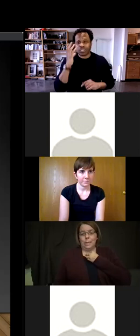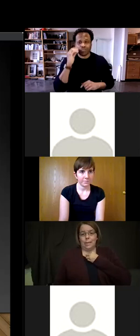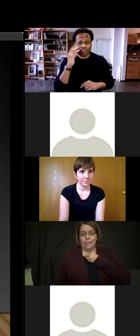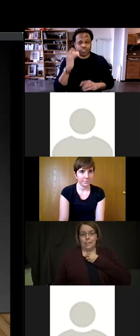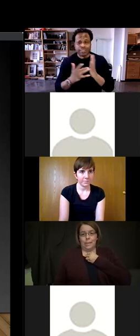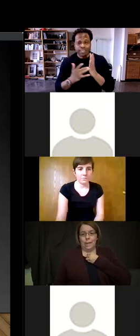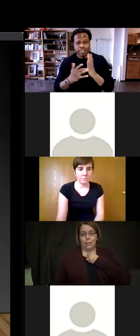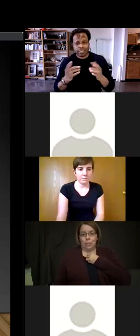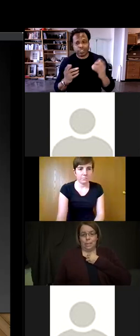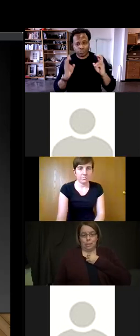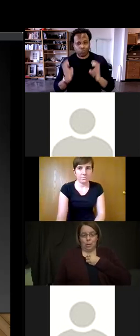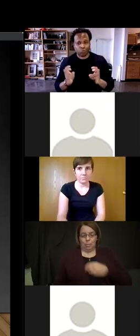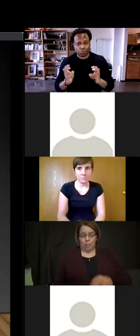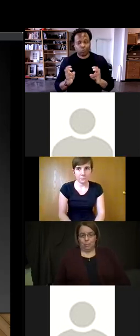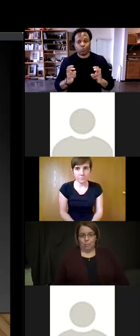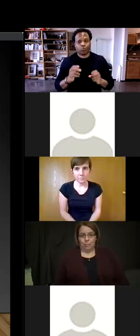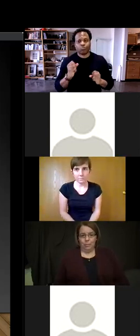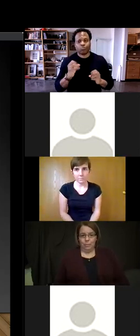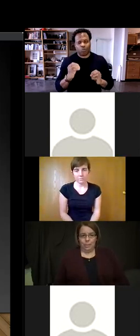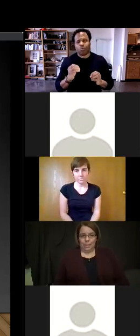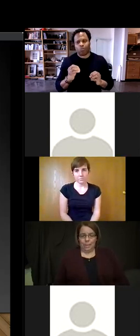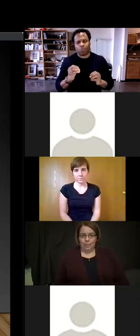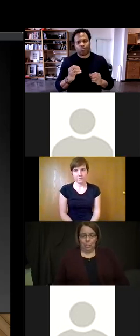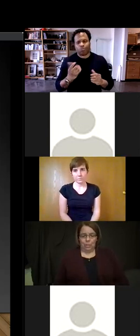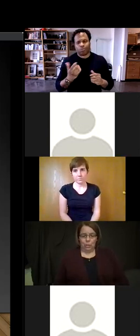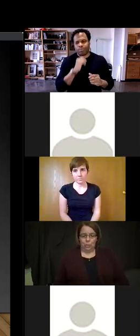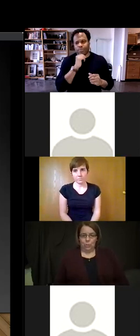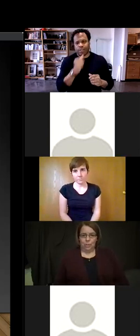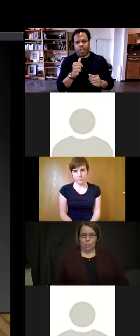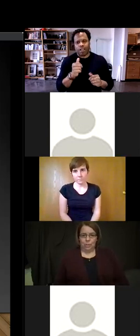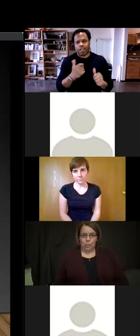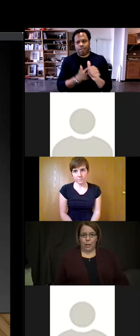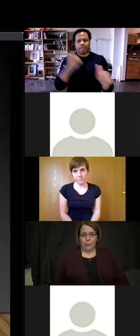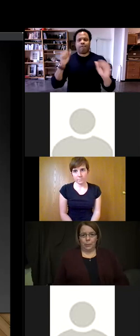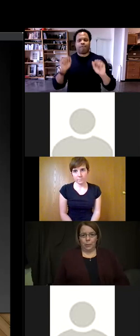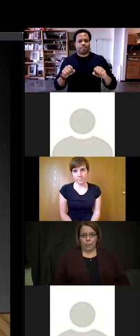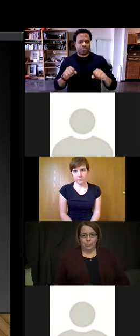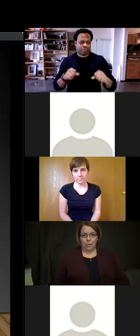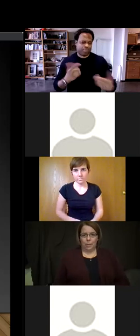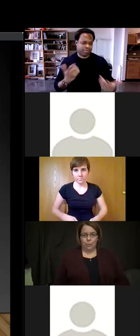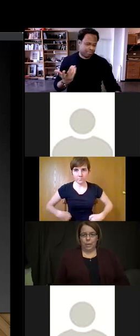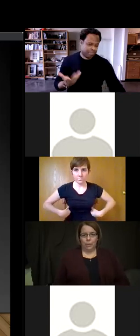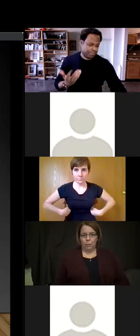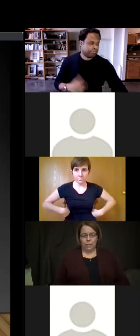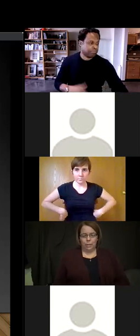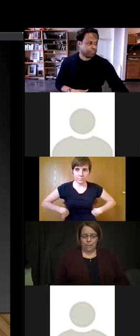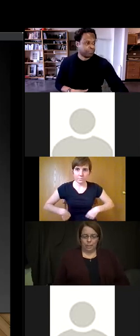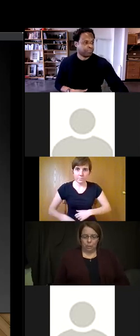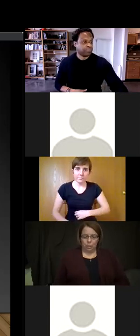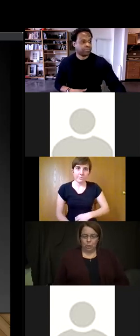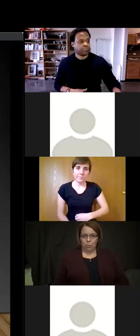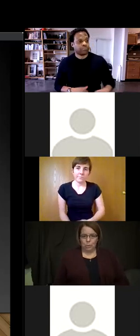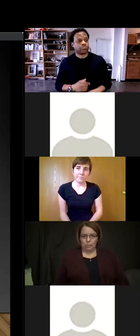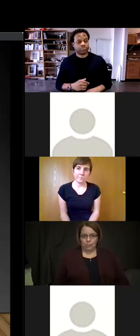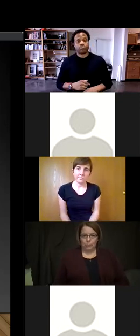Always technology is a problem. Technology issues, it's great when it works, but you can't avoid